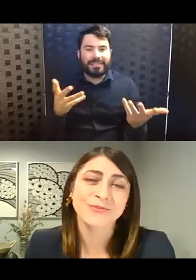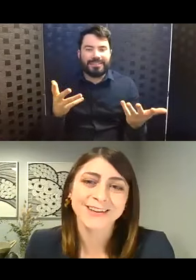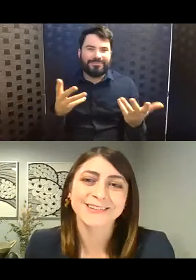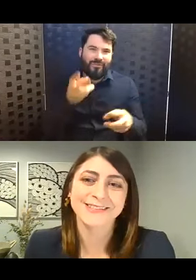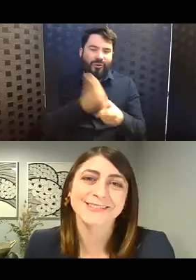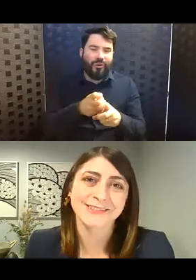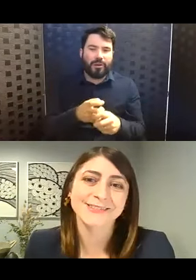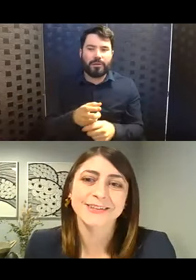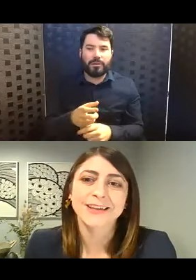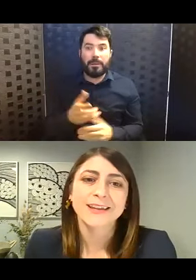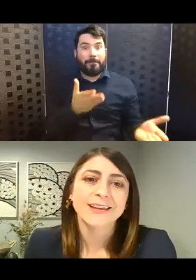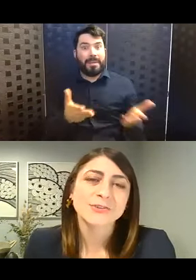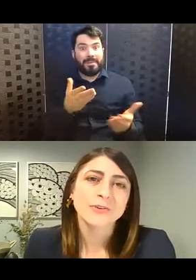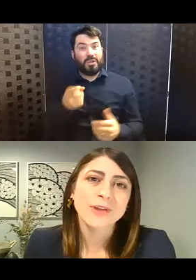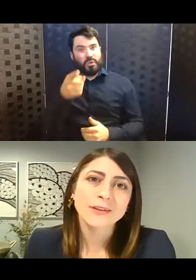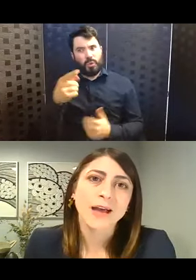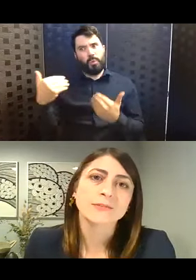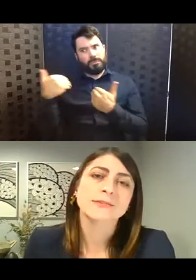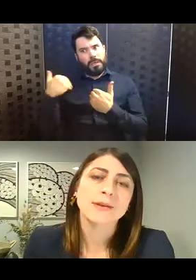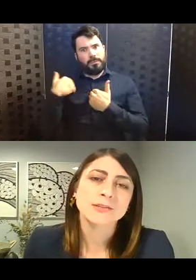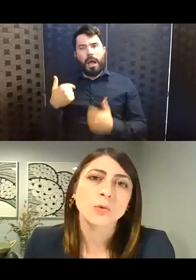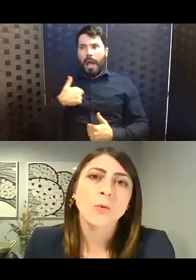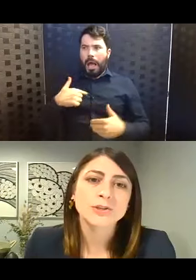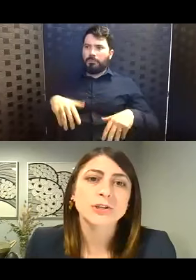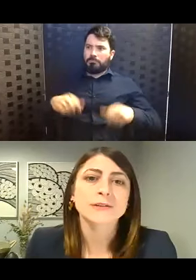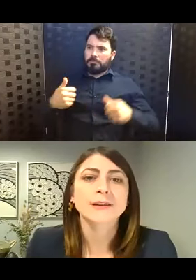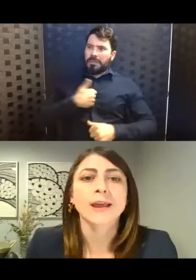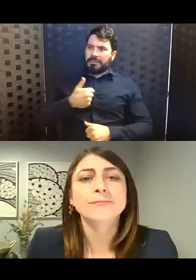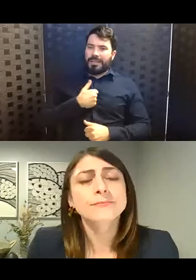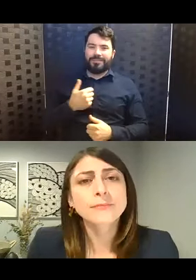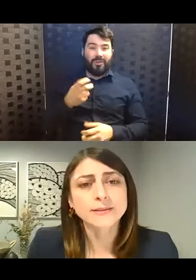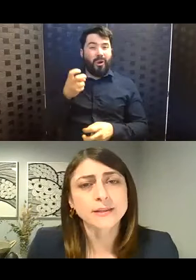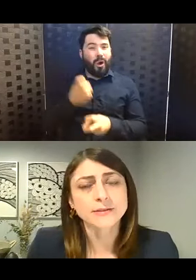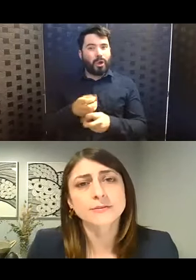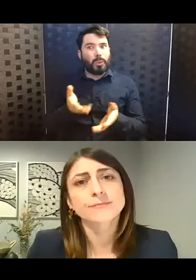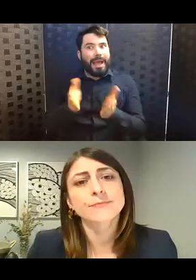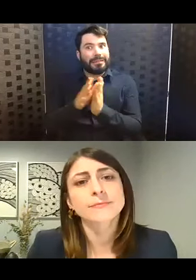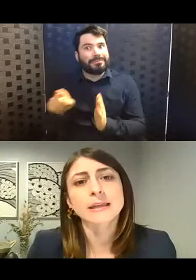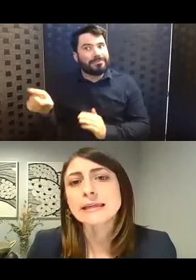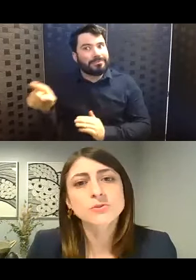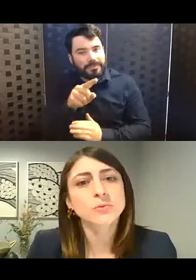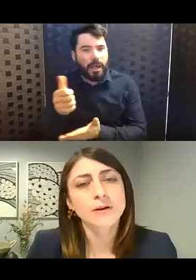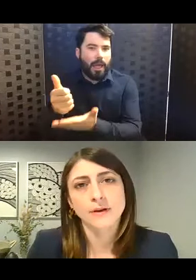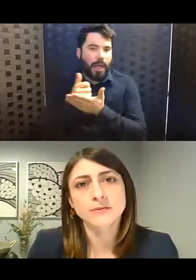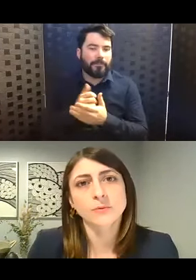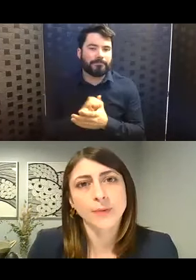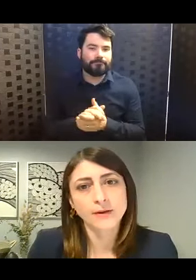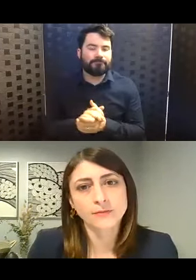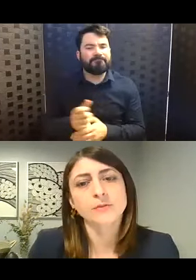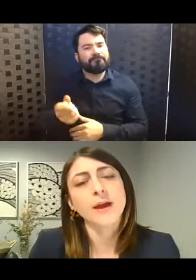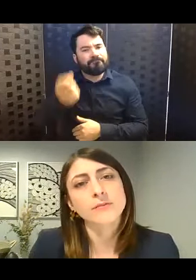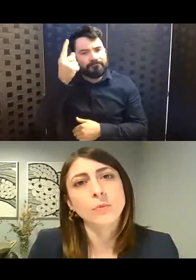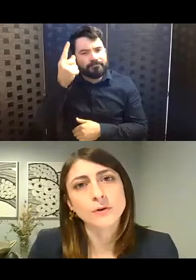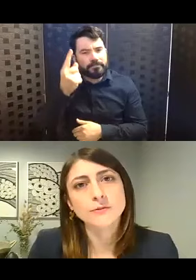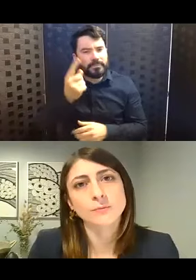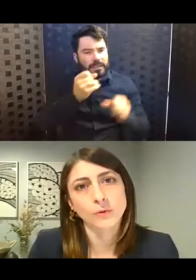to providing the assistance. So if nothing else, the message I want to share today is this, that each one of us would benefit